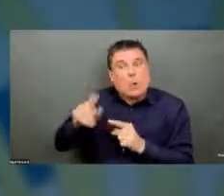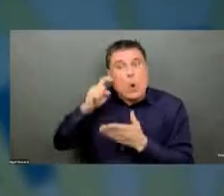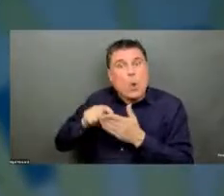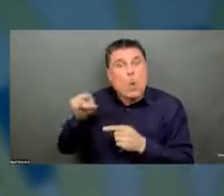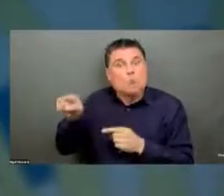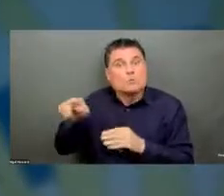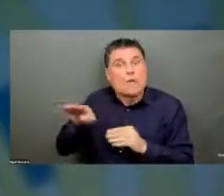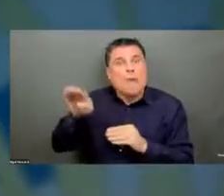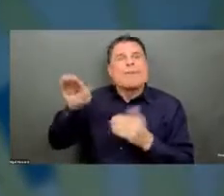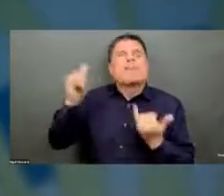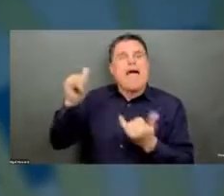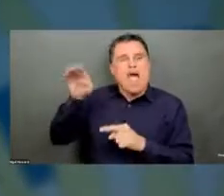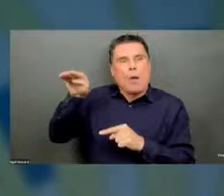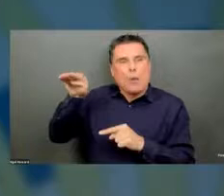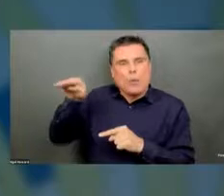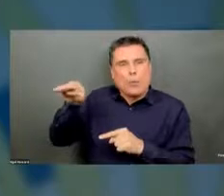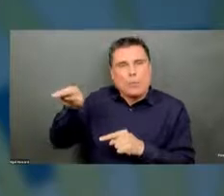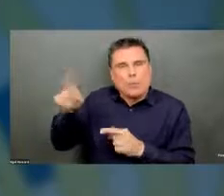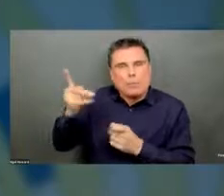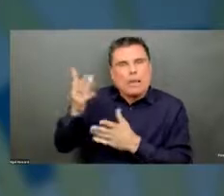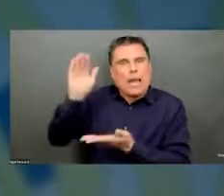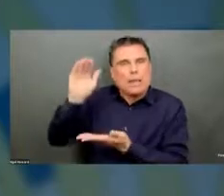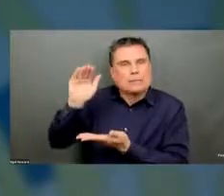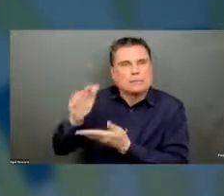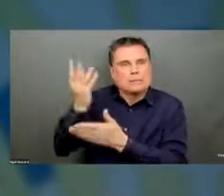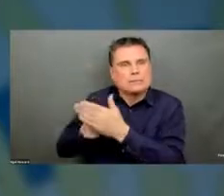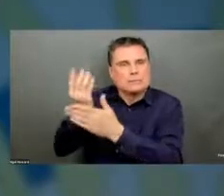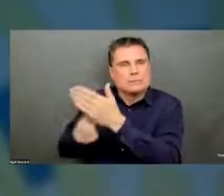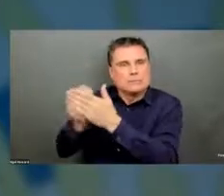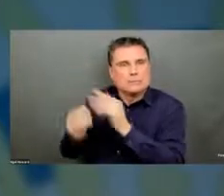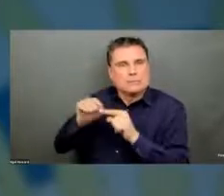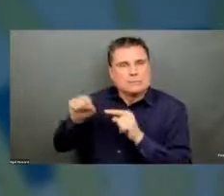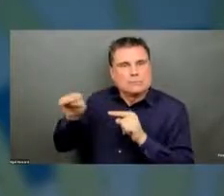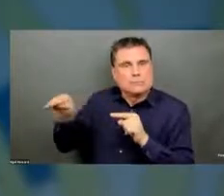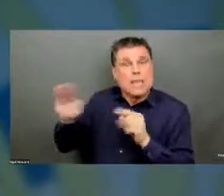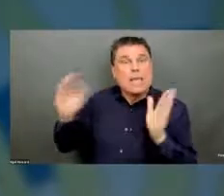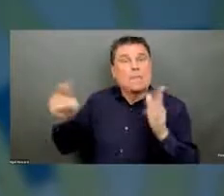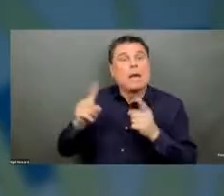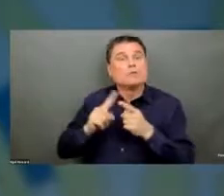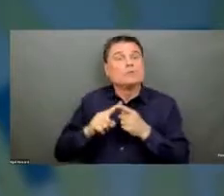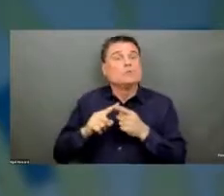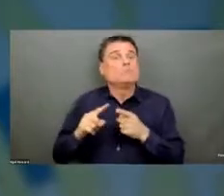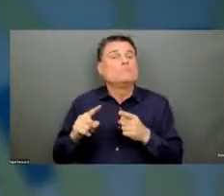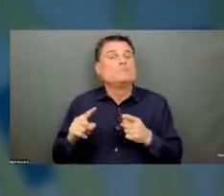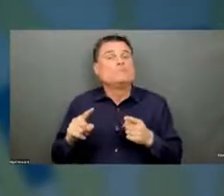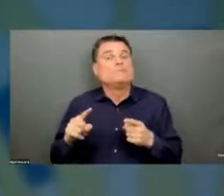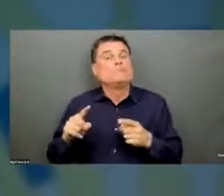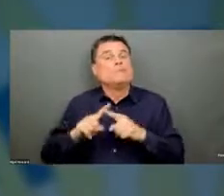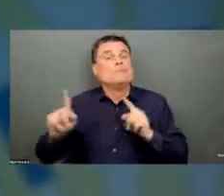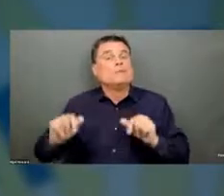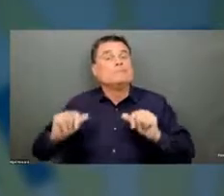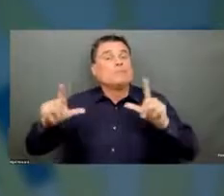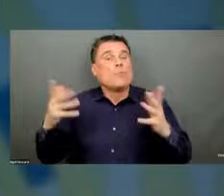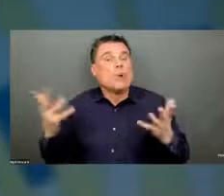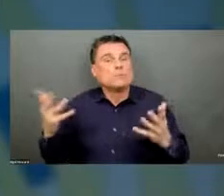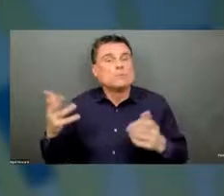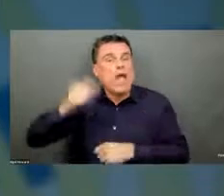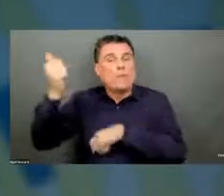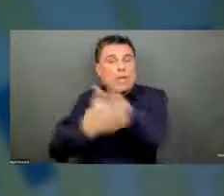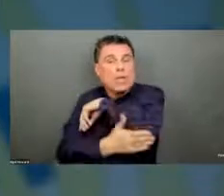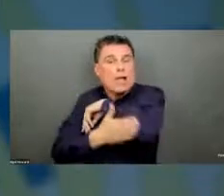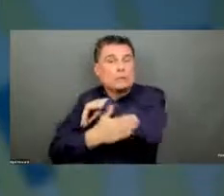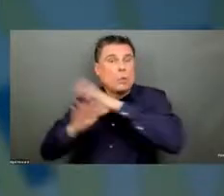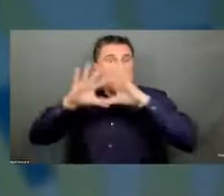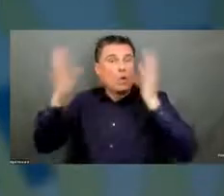our pandemic, to some other countries, particularly ones that we know have been quite hard hit, like Italy, like